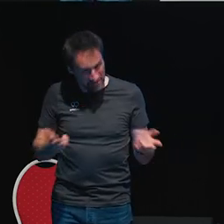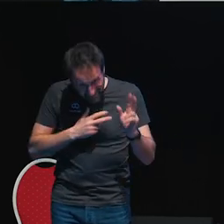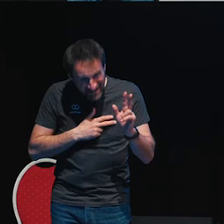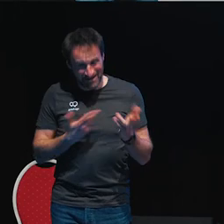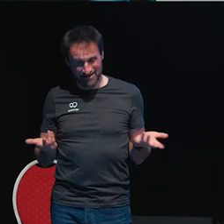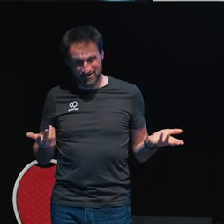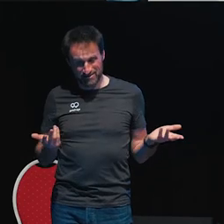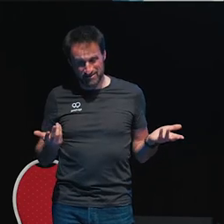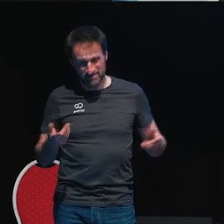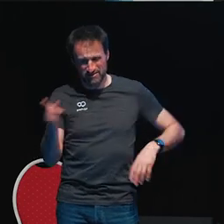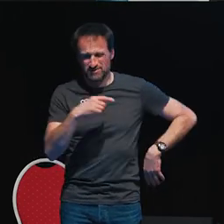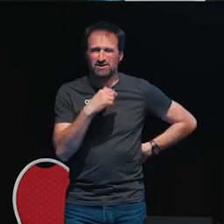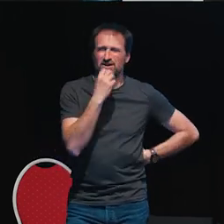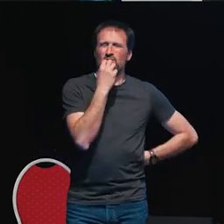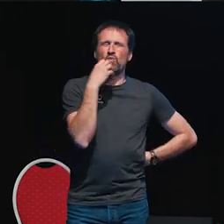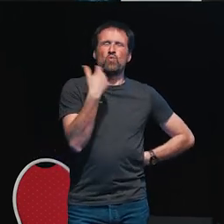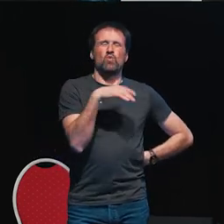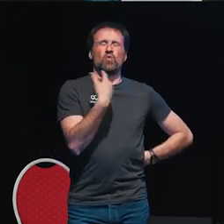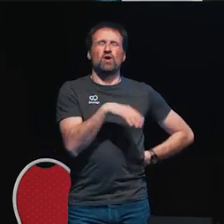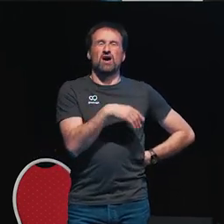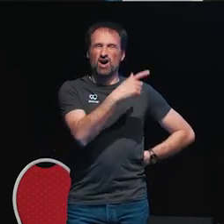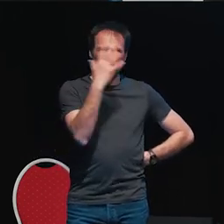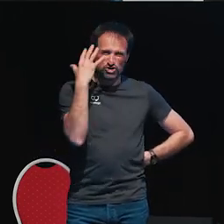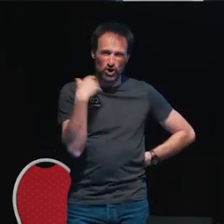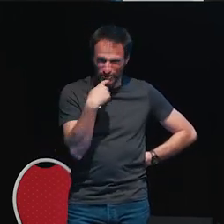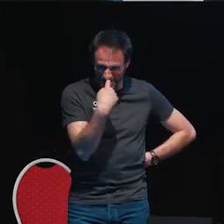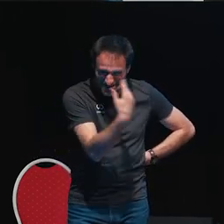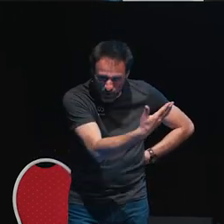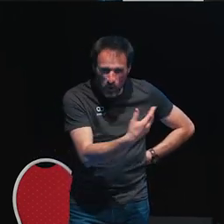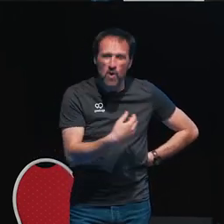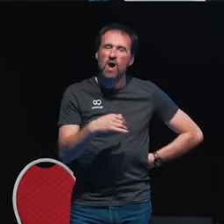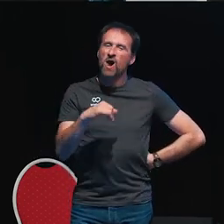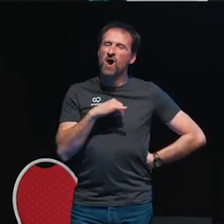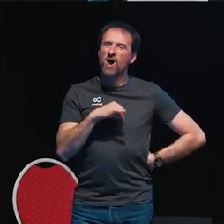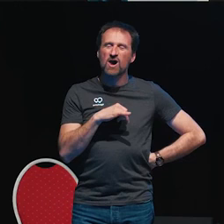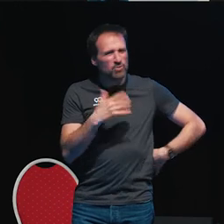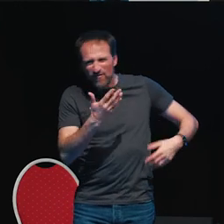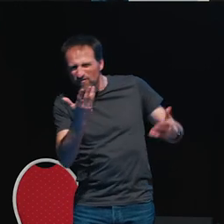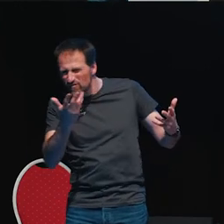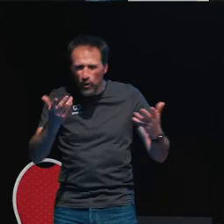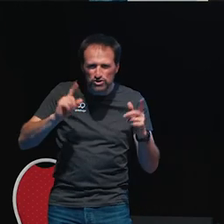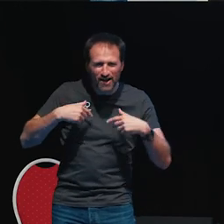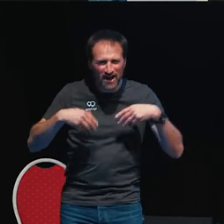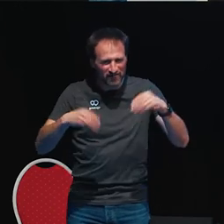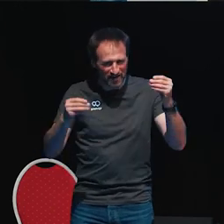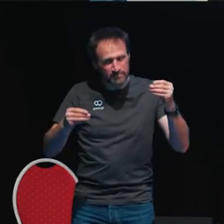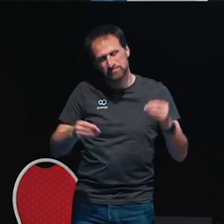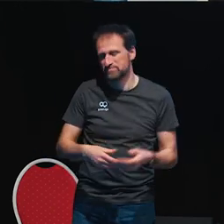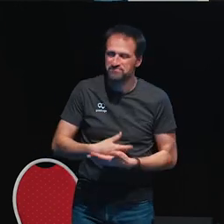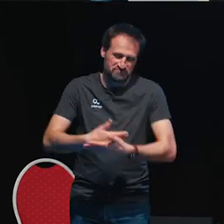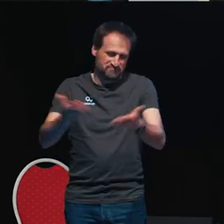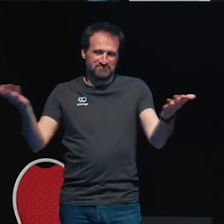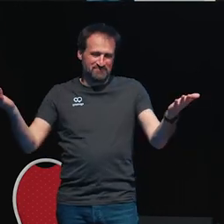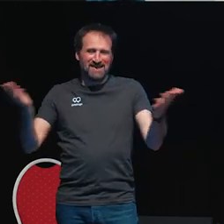And so you might be like, wow, Sean, that's interesting. Where can I start? So we have lots of